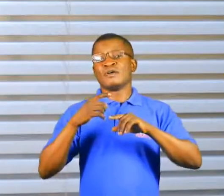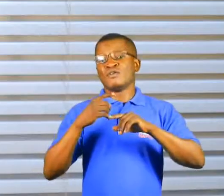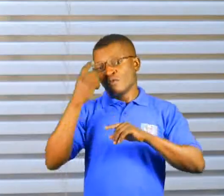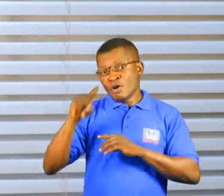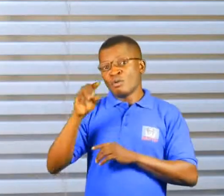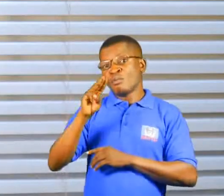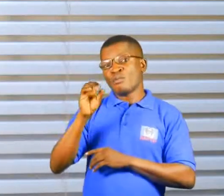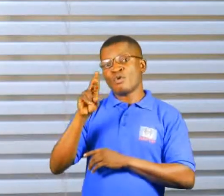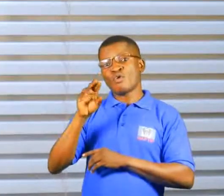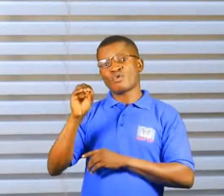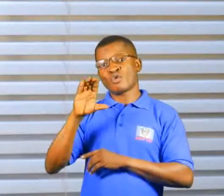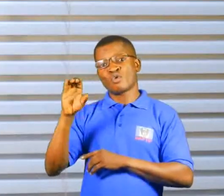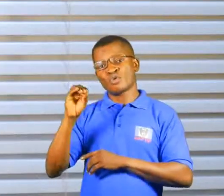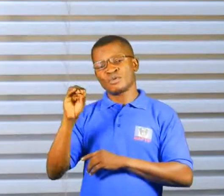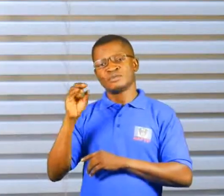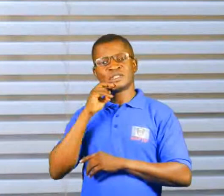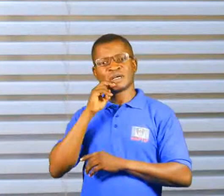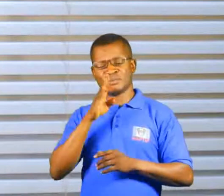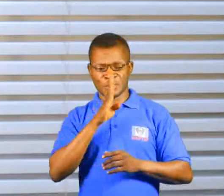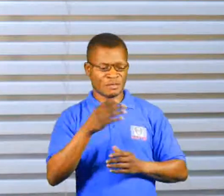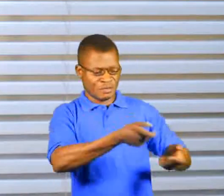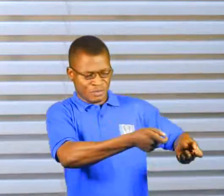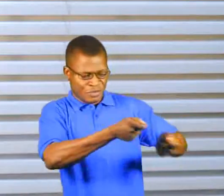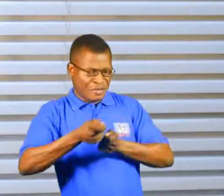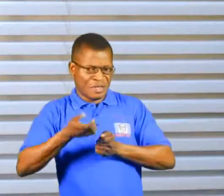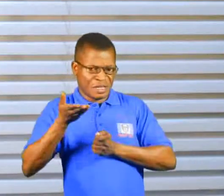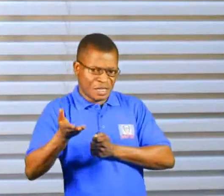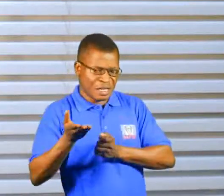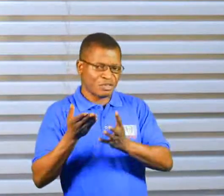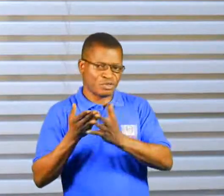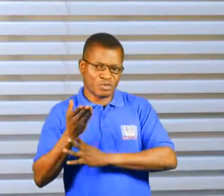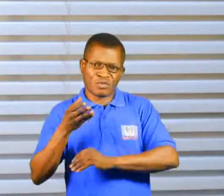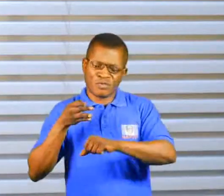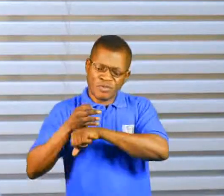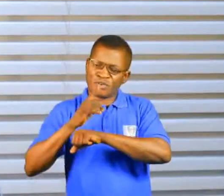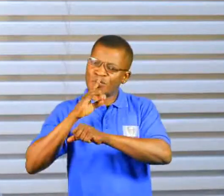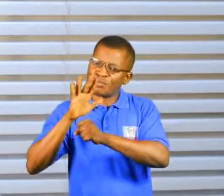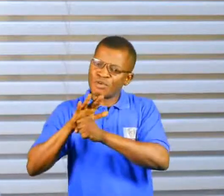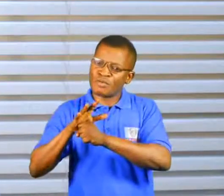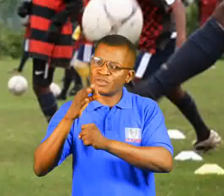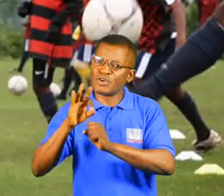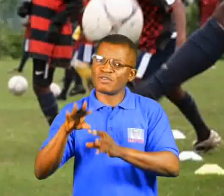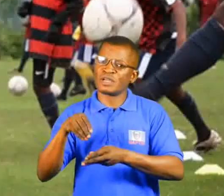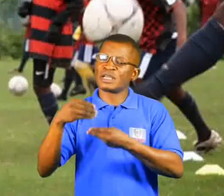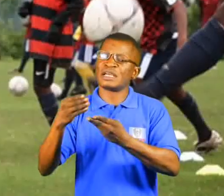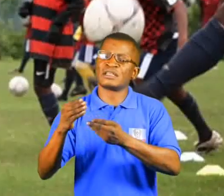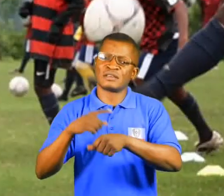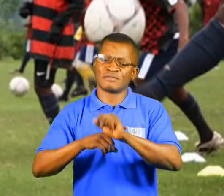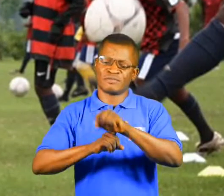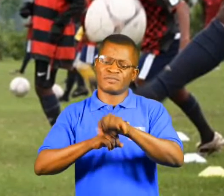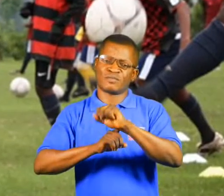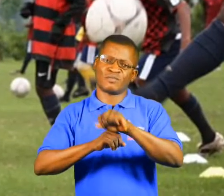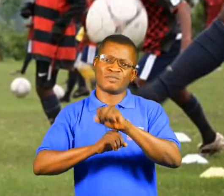Morocco, what we have noticed lately is that Nigerians are trafficked there through false promises of